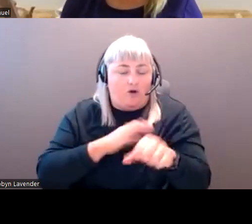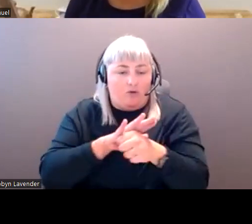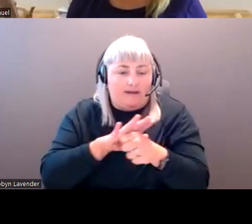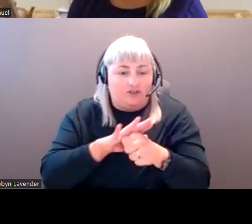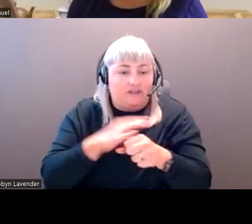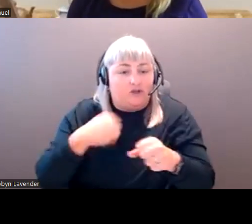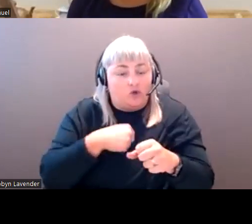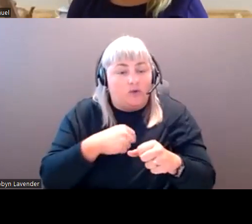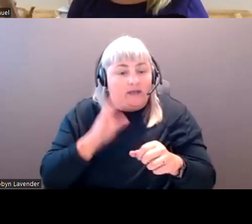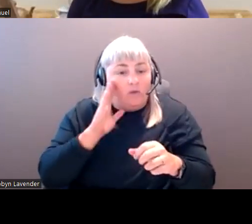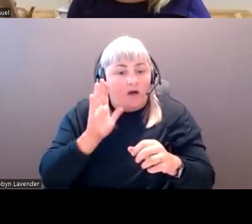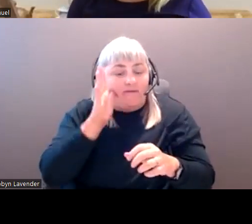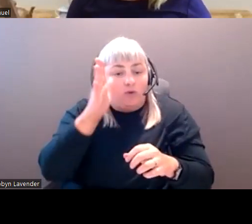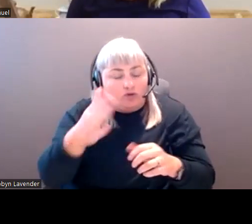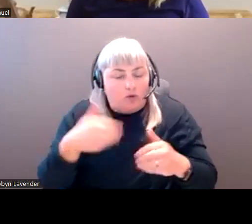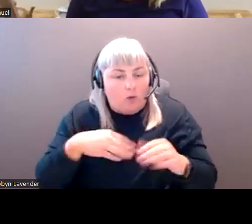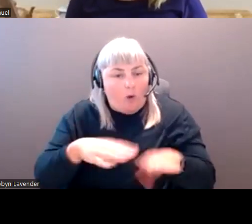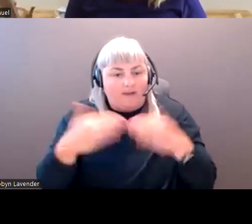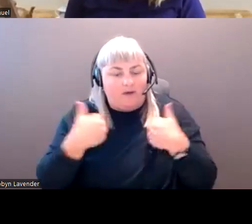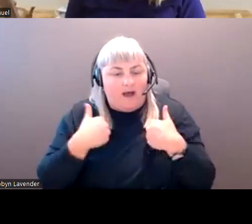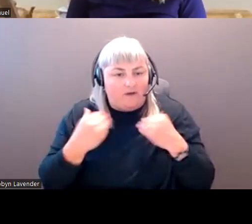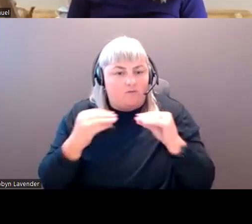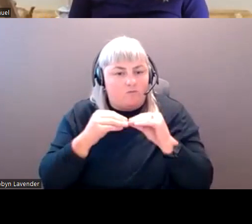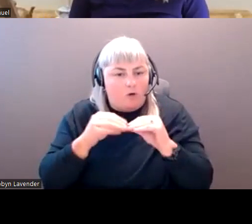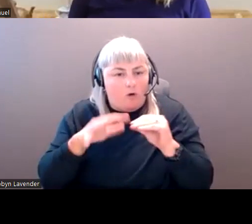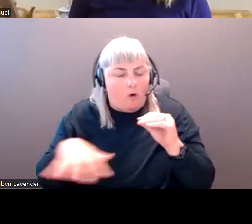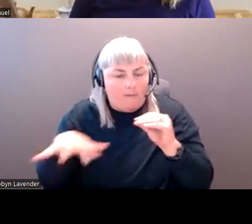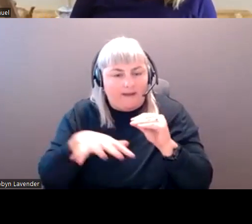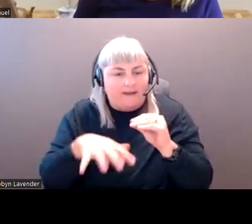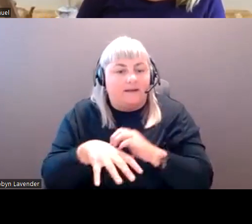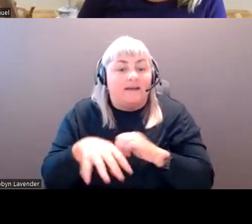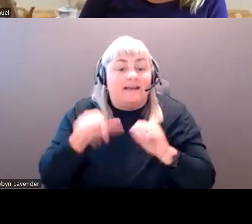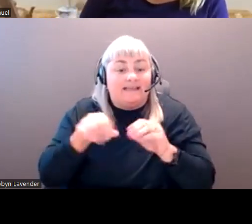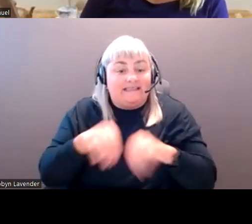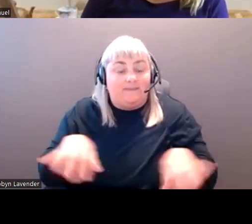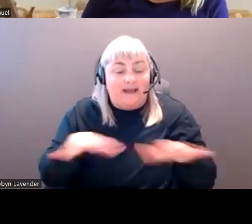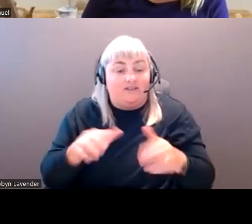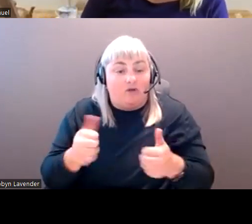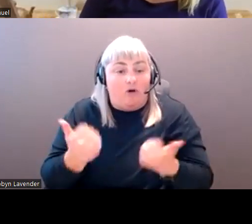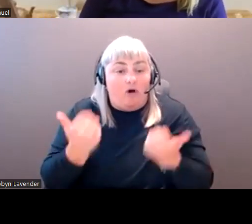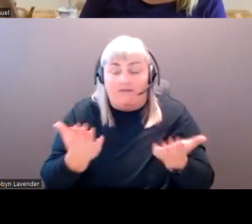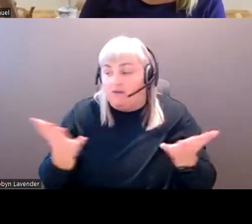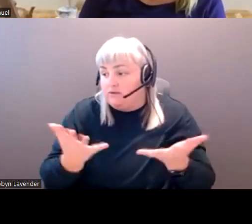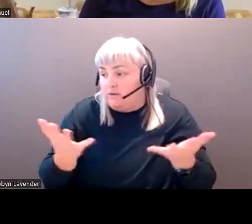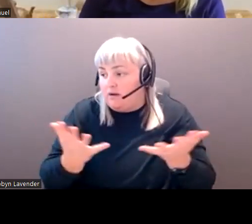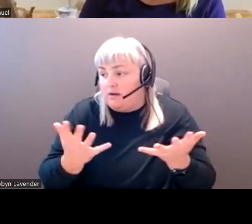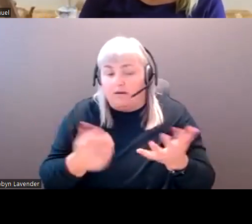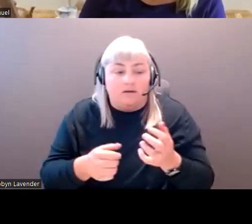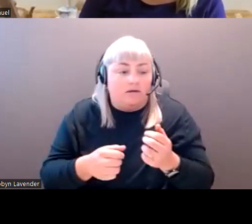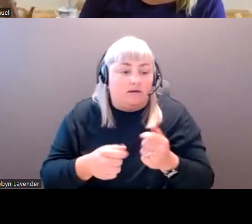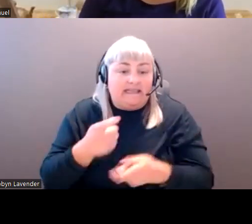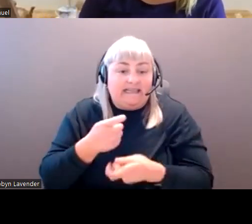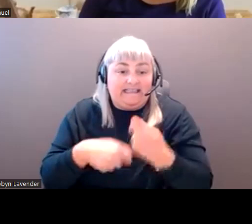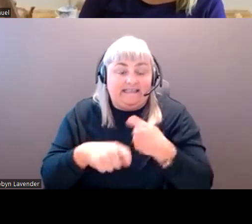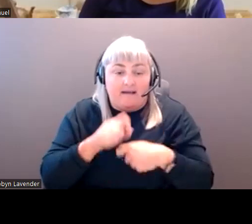fall. So I'm very excited to be able to offer that. So what this space offers is instead of an individual 50